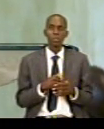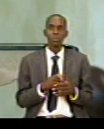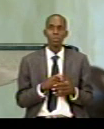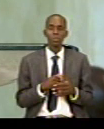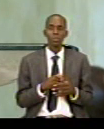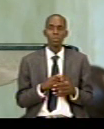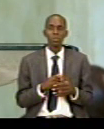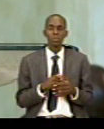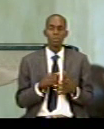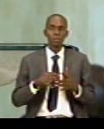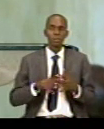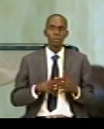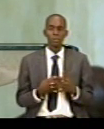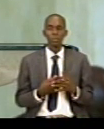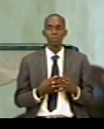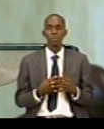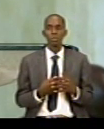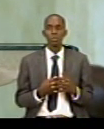by